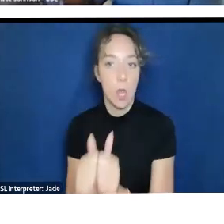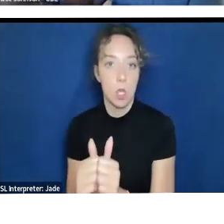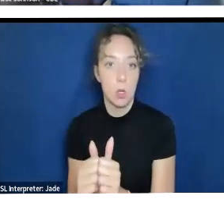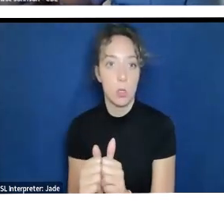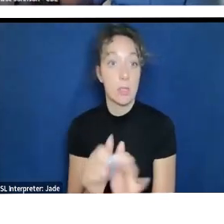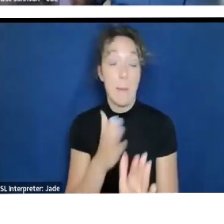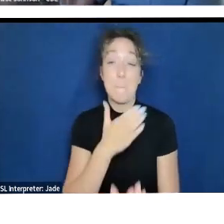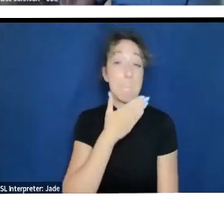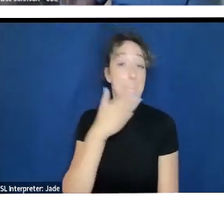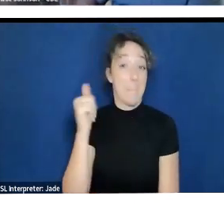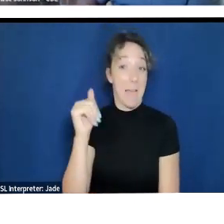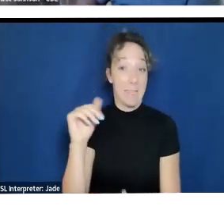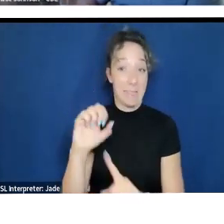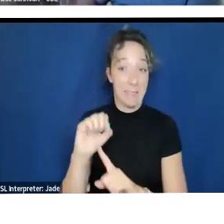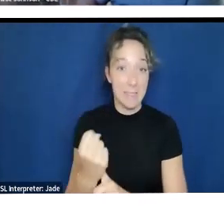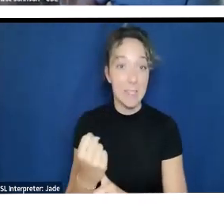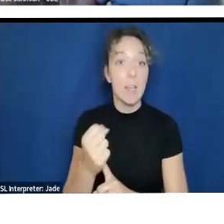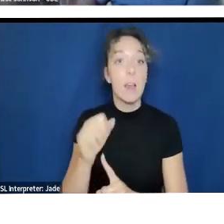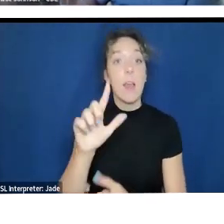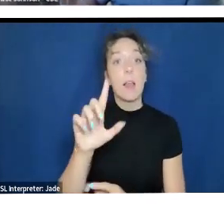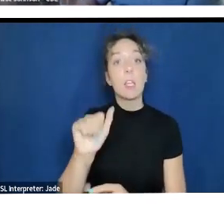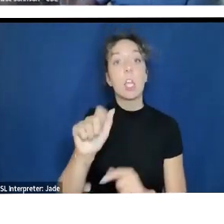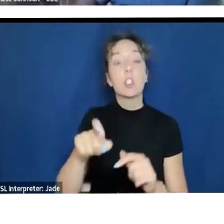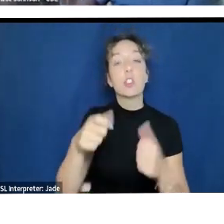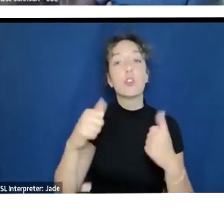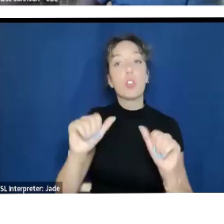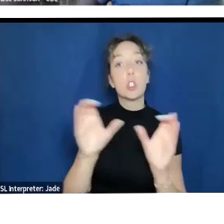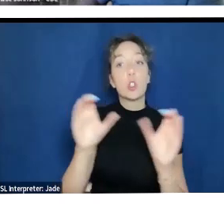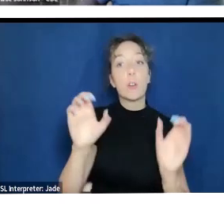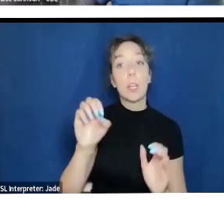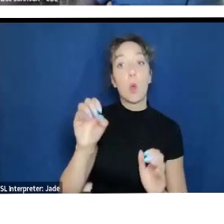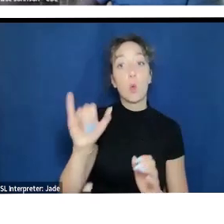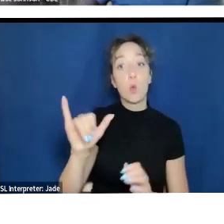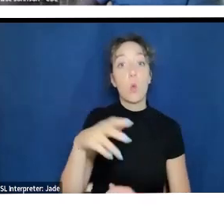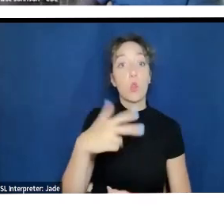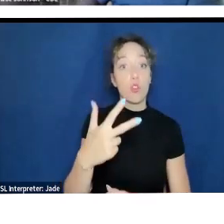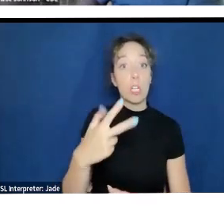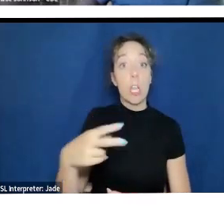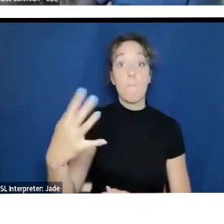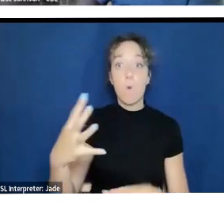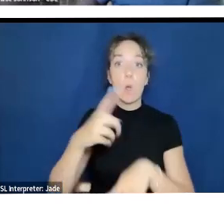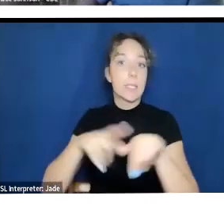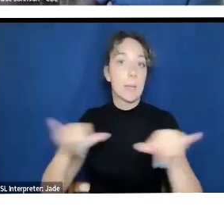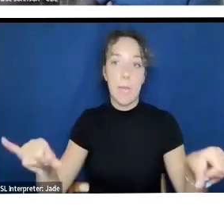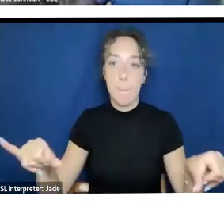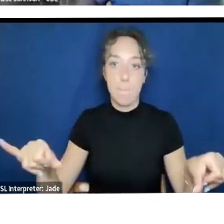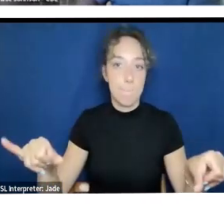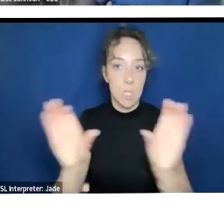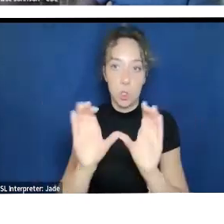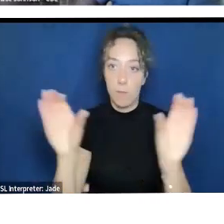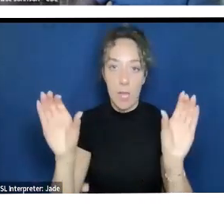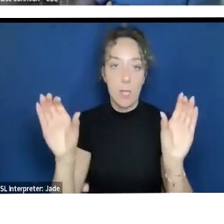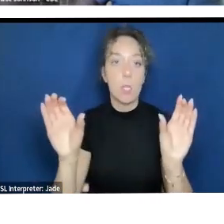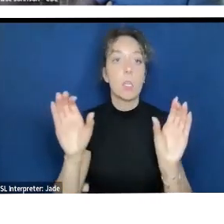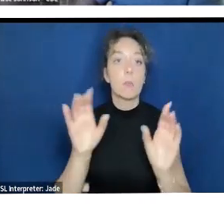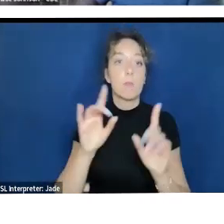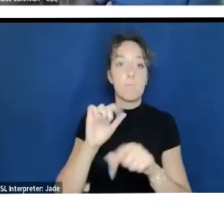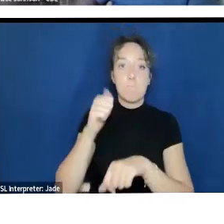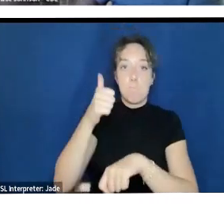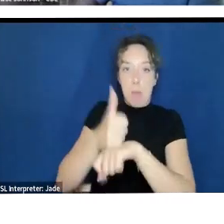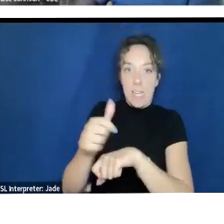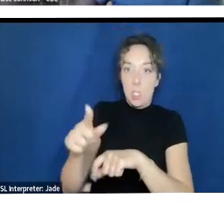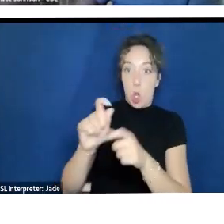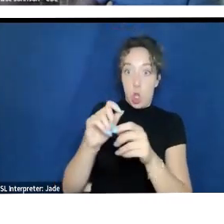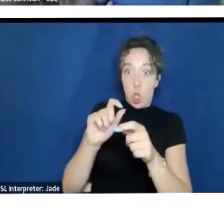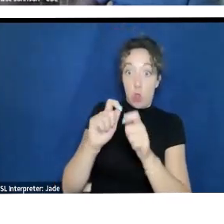Ideally, LEAs should try to certify end of year 3 and end of year 4 at the same time based on a revision